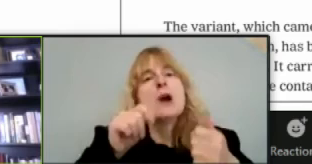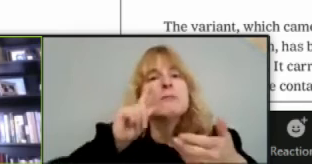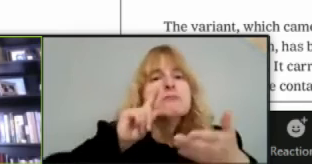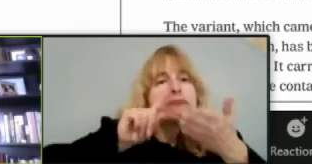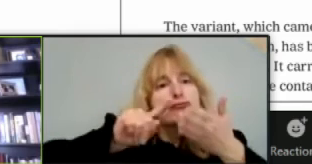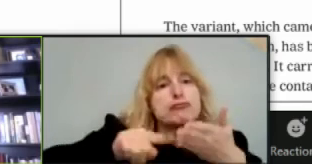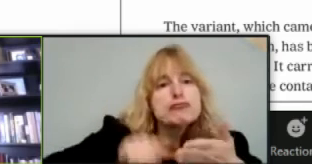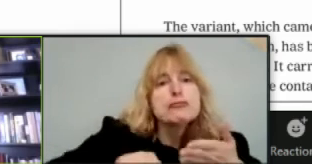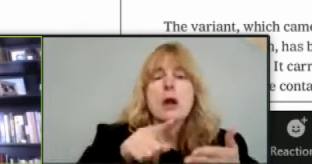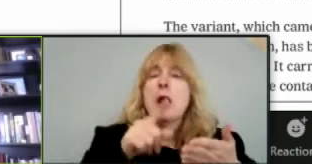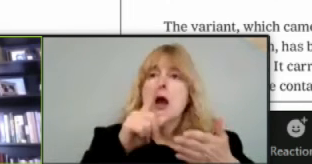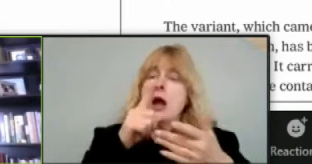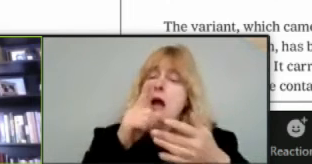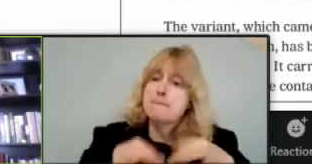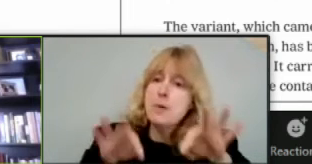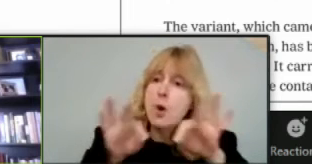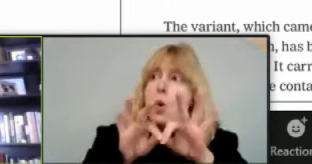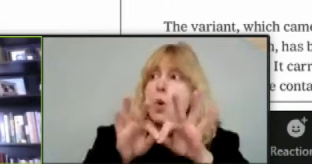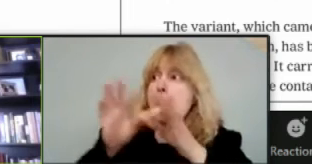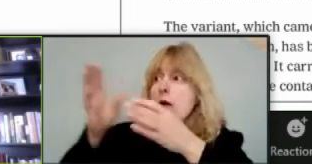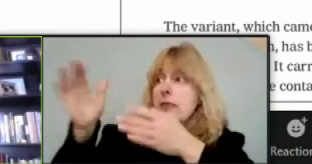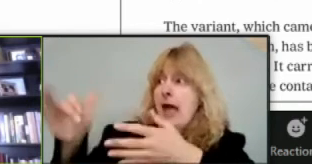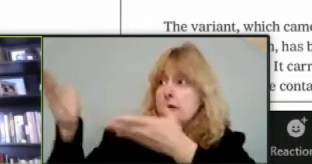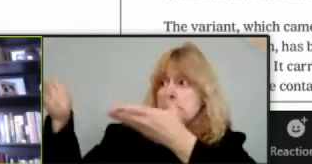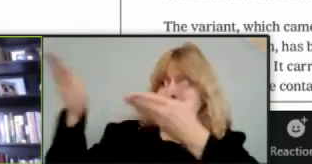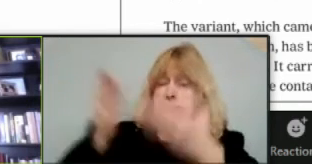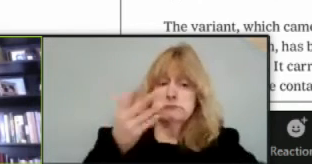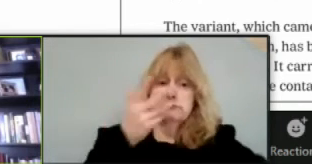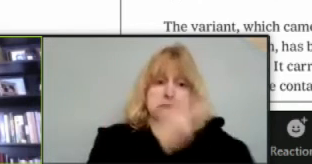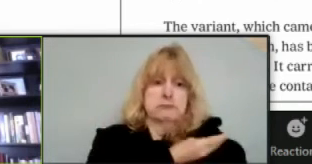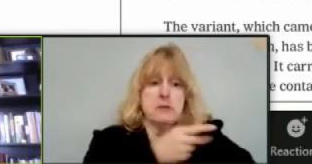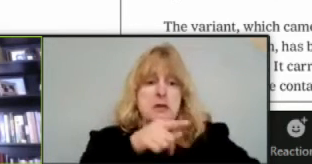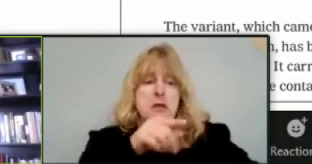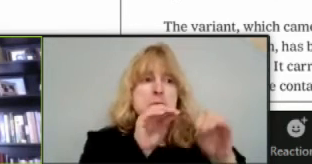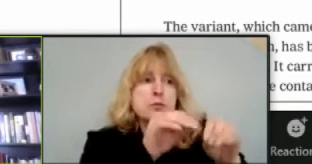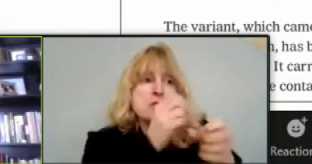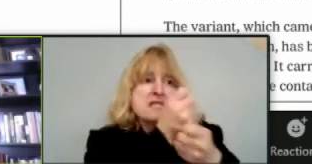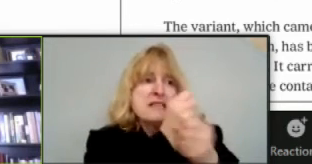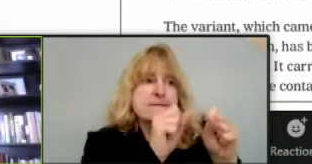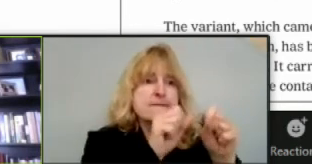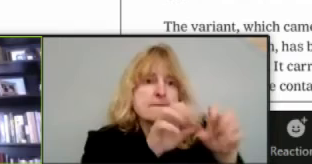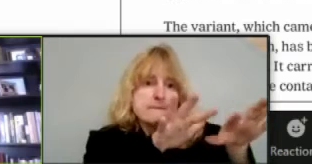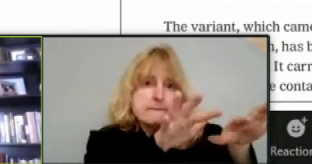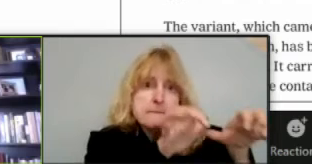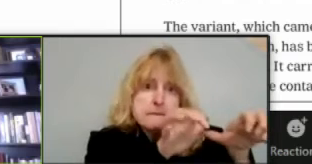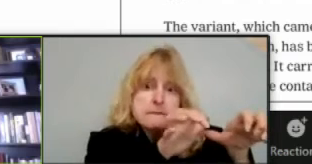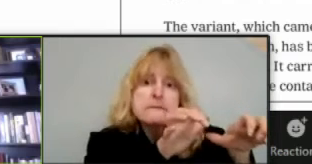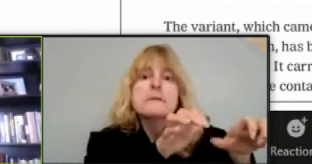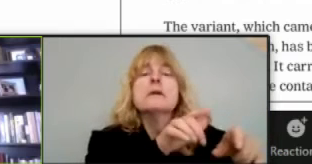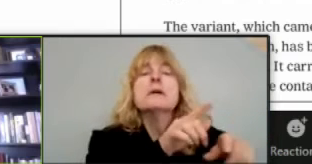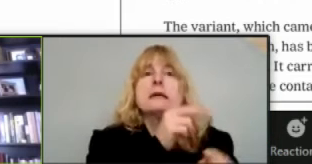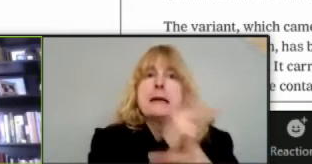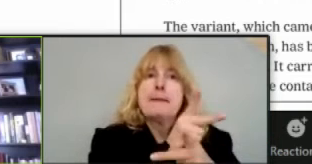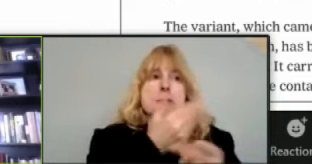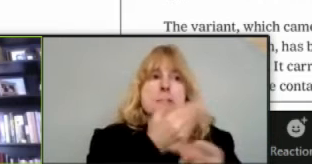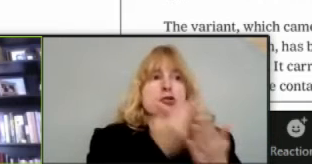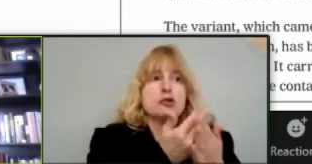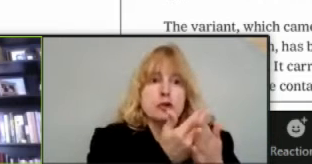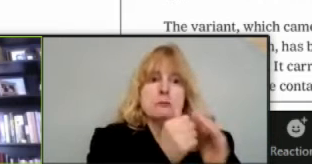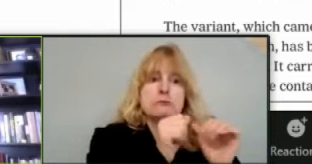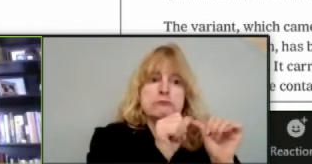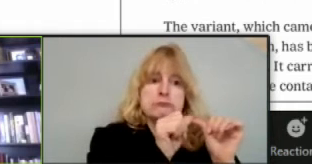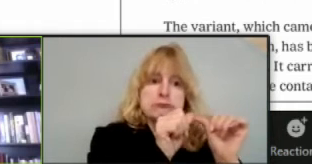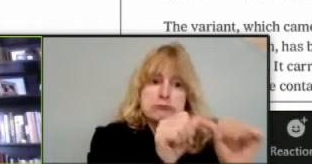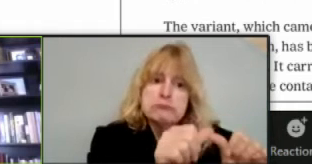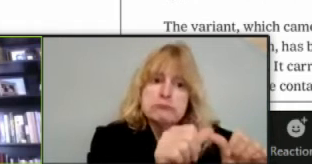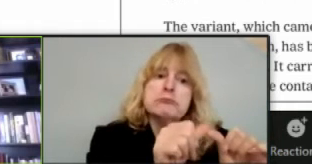storage, the response to the vaccines, the distribution strategy. And these are all questions that I see you have